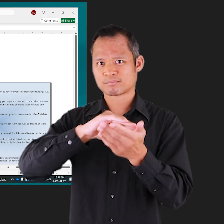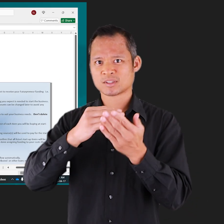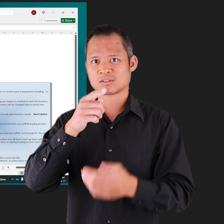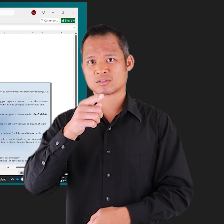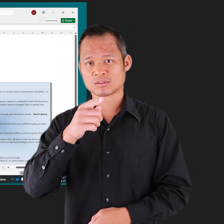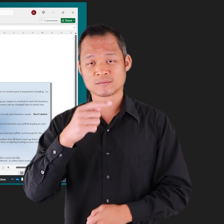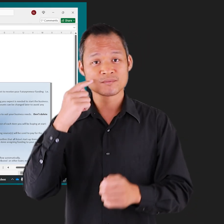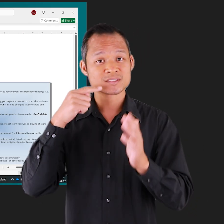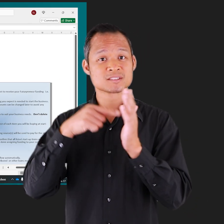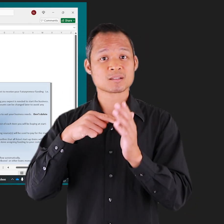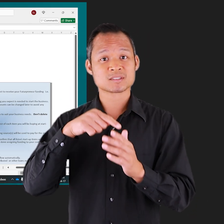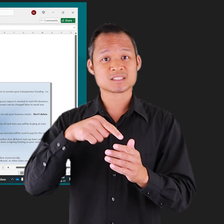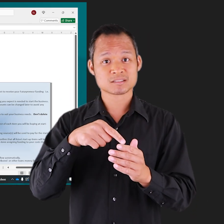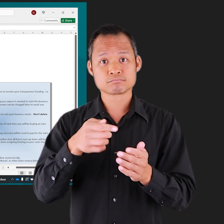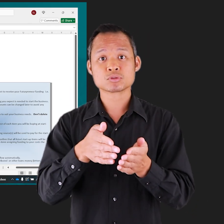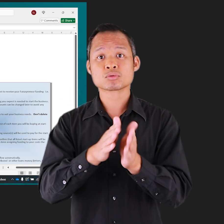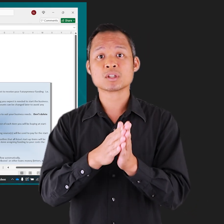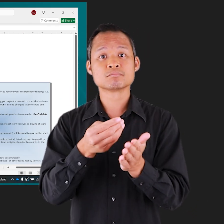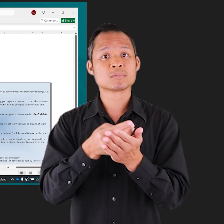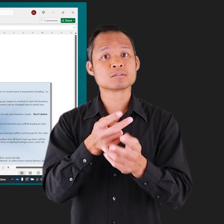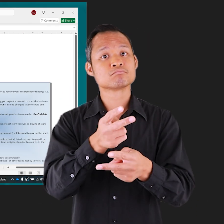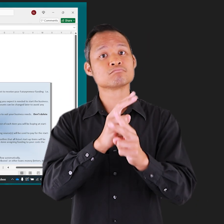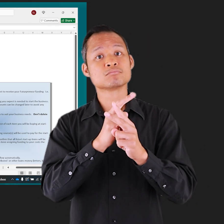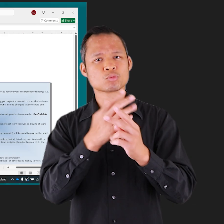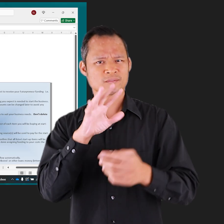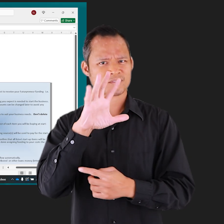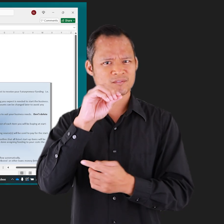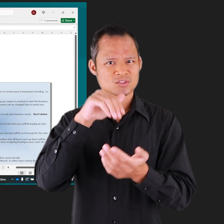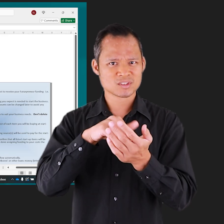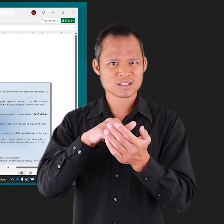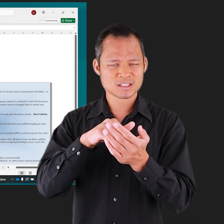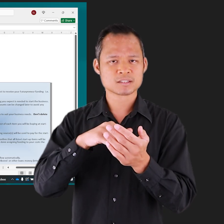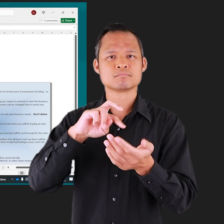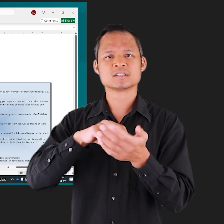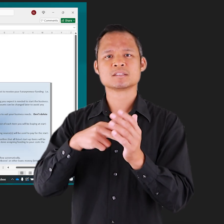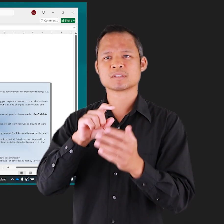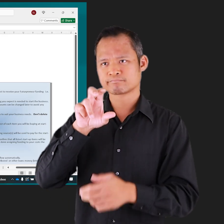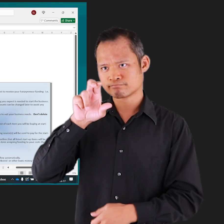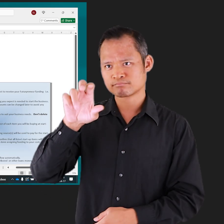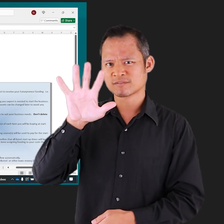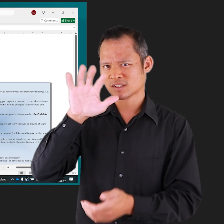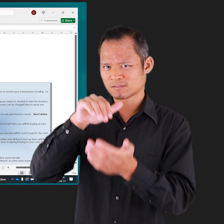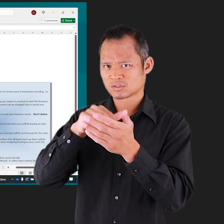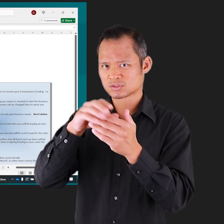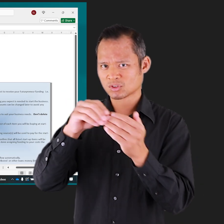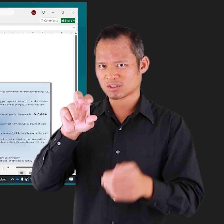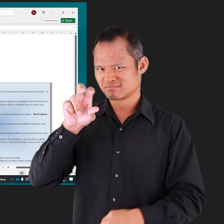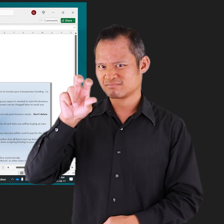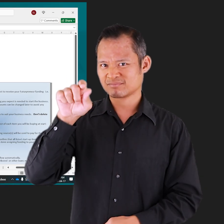least 10% of the total startup funds into the business. In this example, you will notice that the total startup funds requested